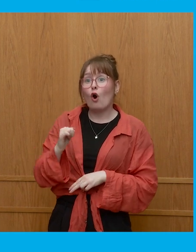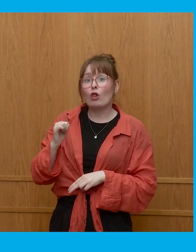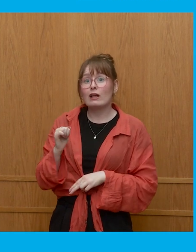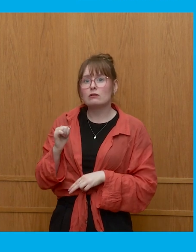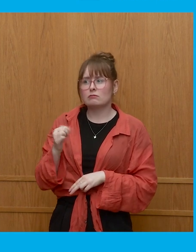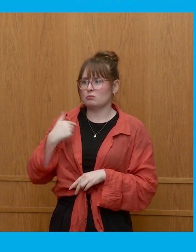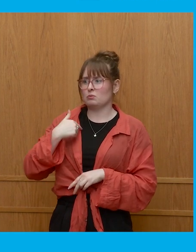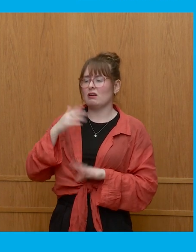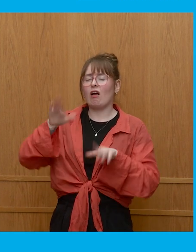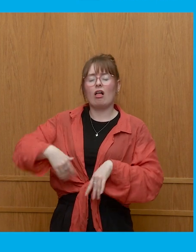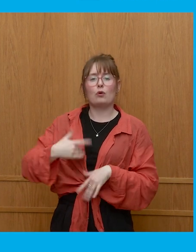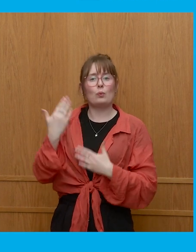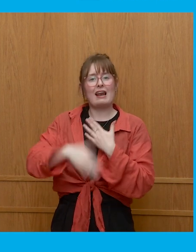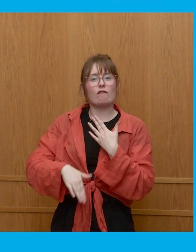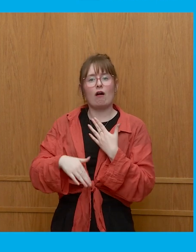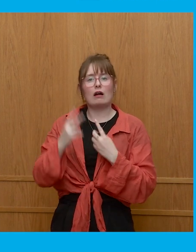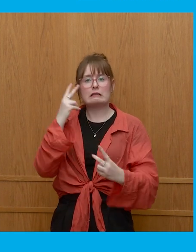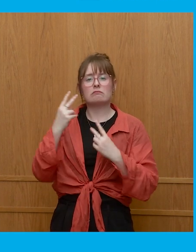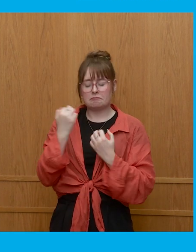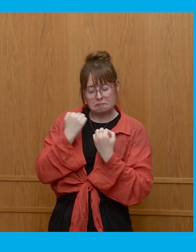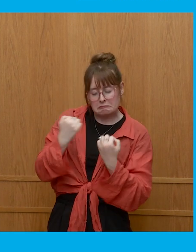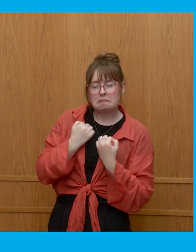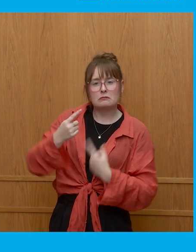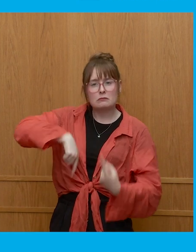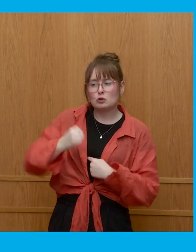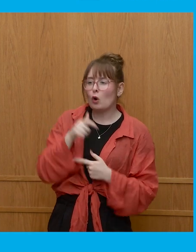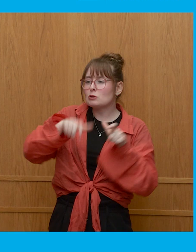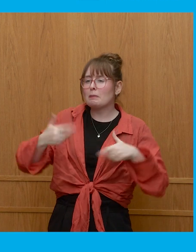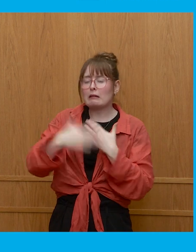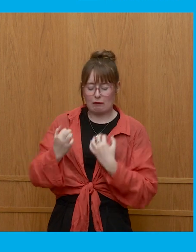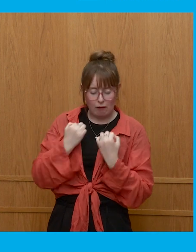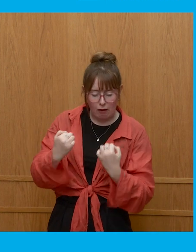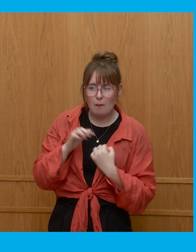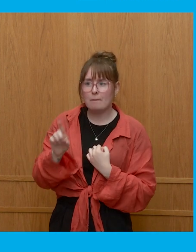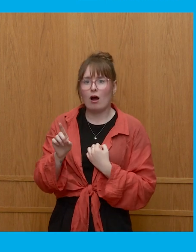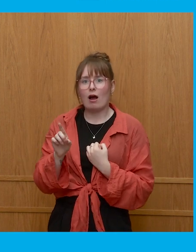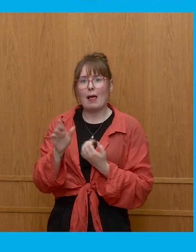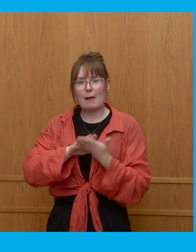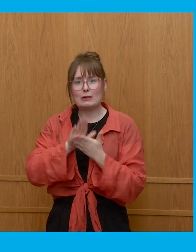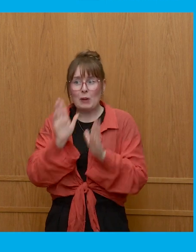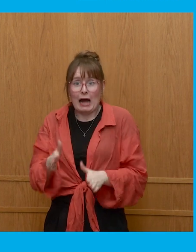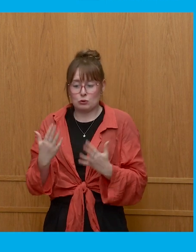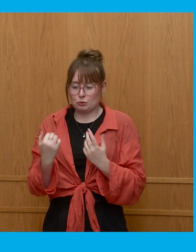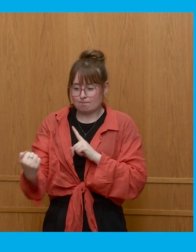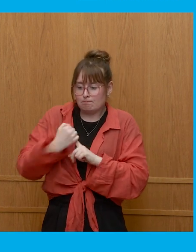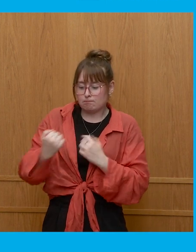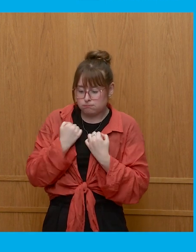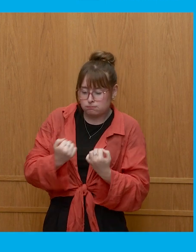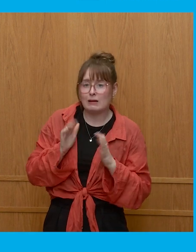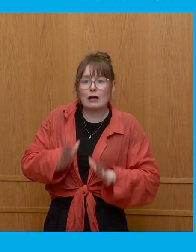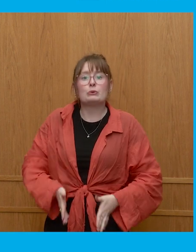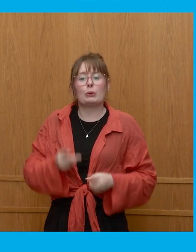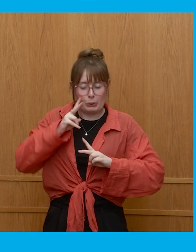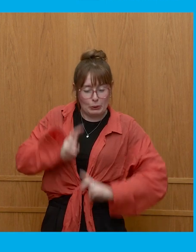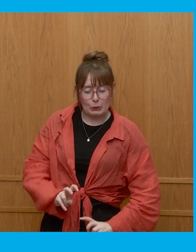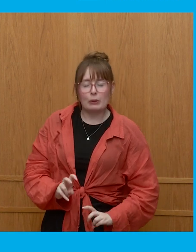ourselves. And that's reflected in the outcome. But the fact of, again, through all this research of the process as well, the horrific nature